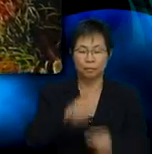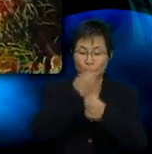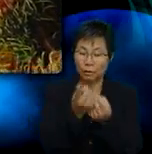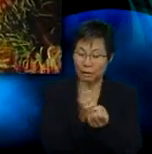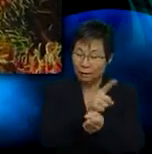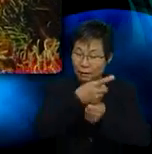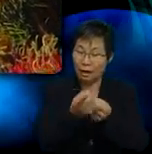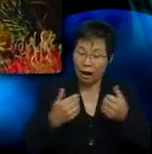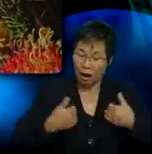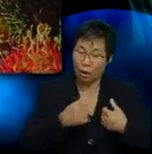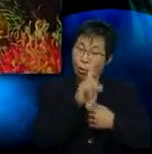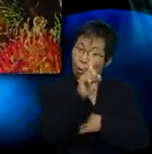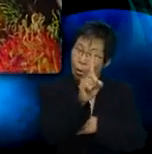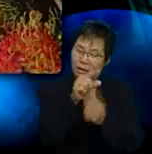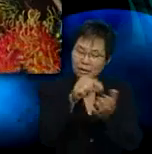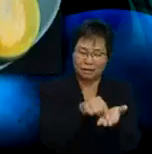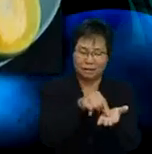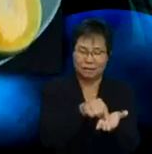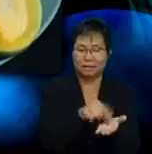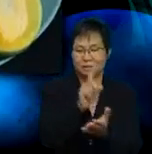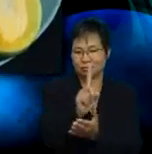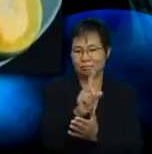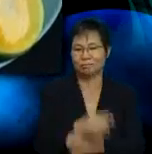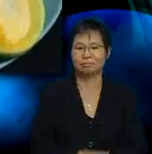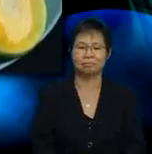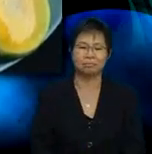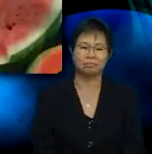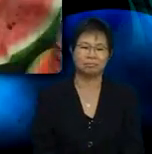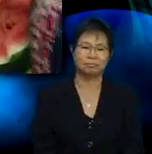A rambutan has only one seed.